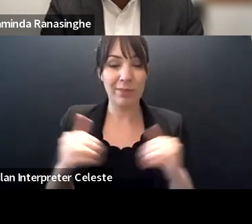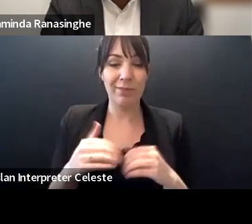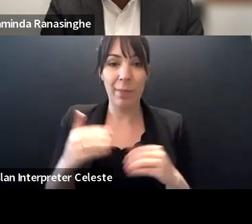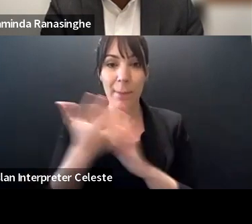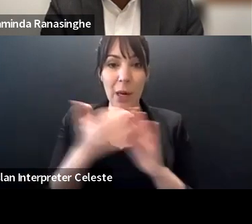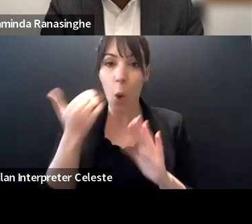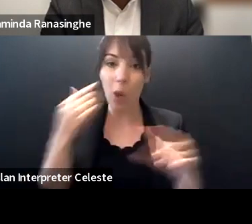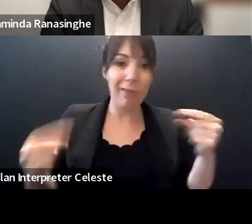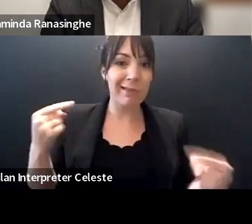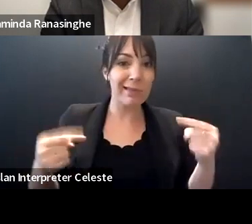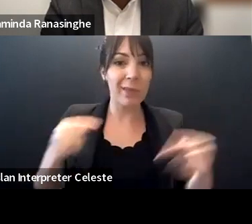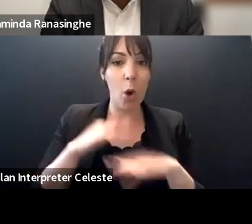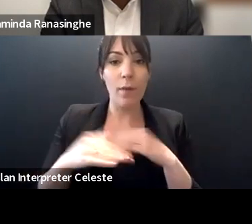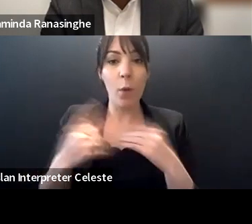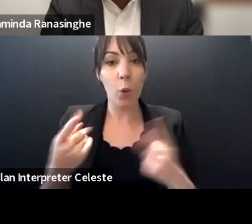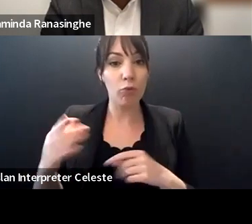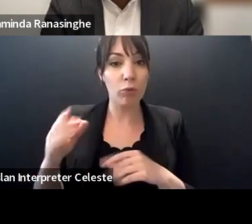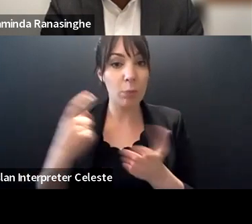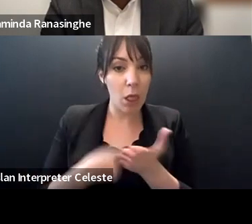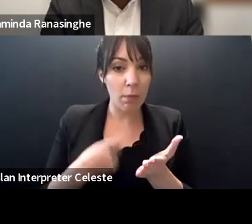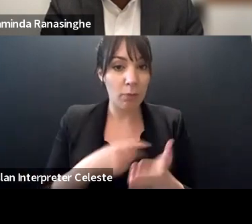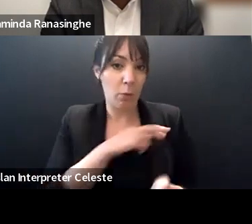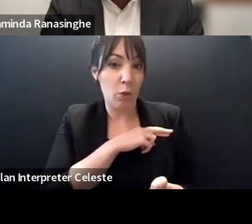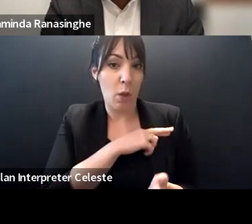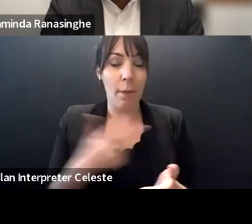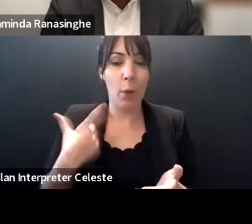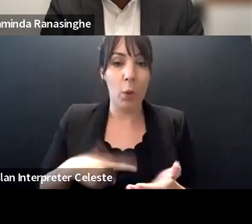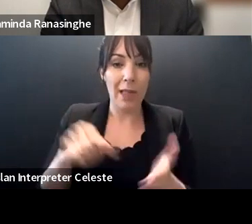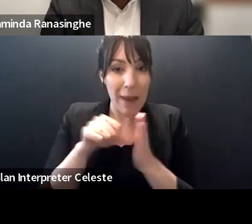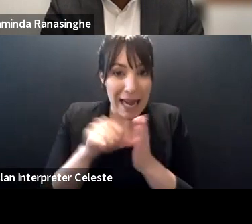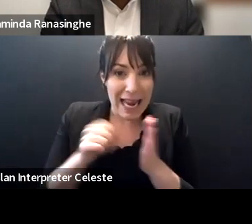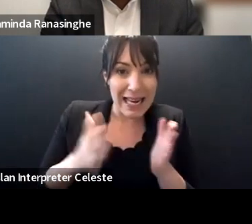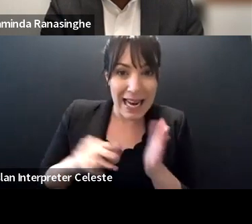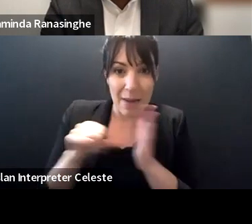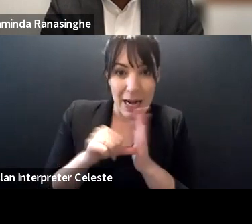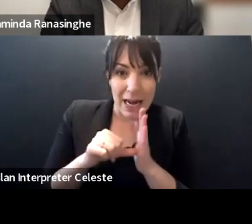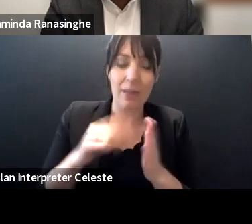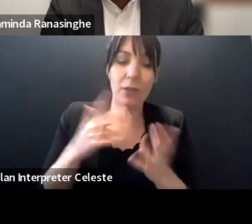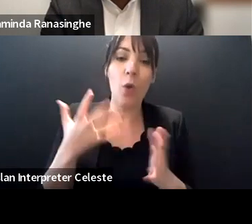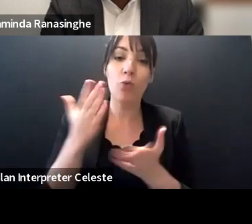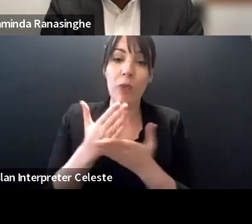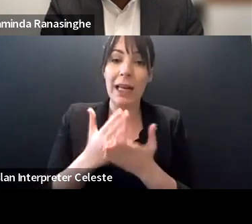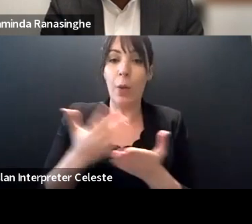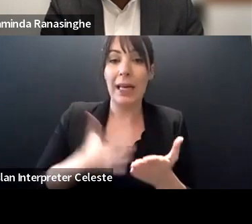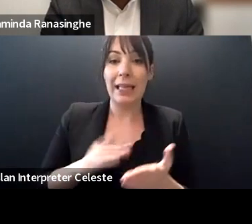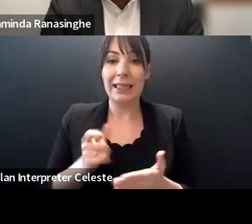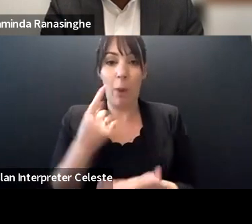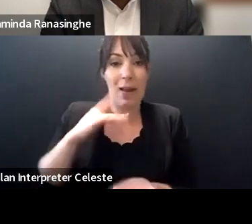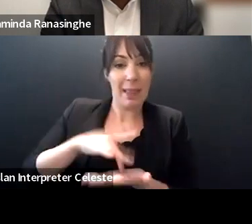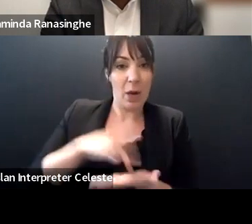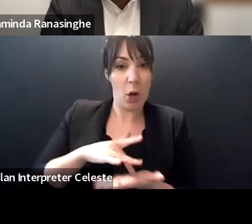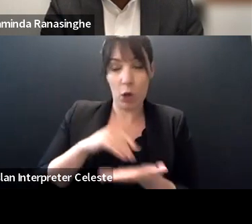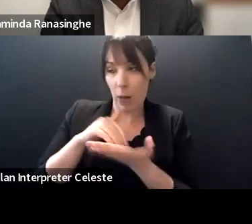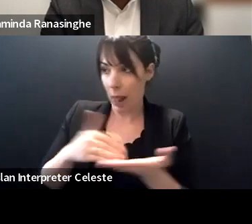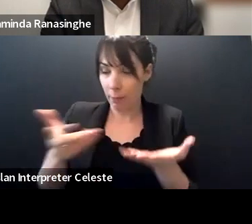job. It's a collective job. So there needs to be centralized areas that help academics with this, that help with the support, and get some of this isn't easy